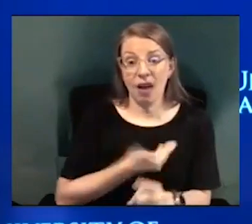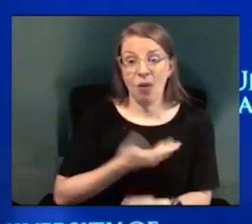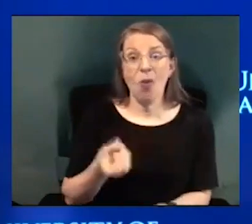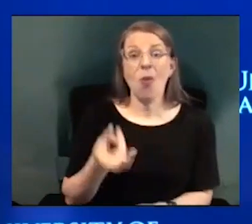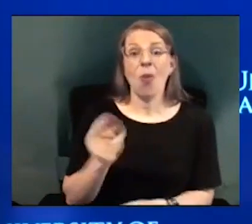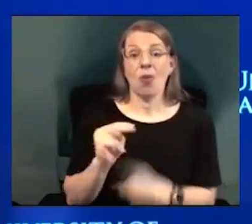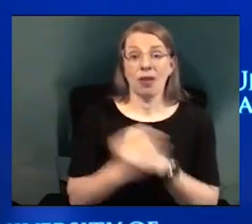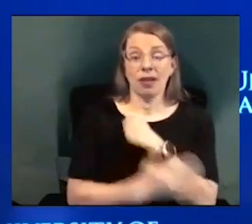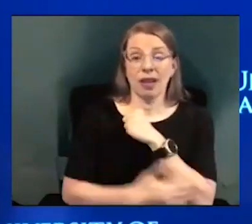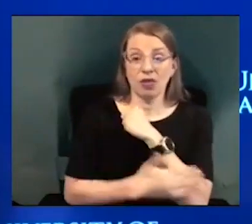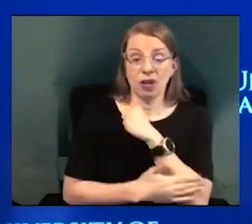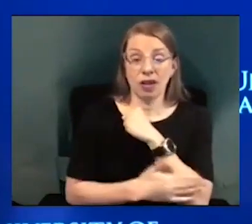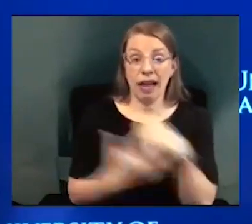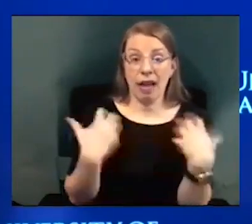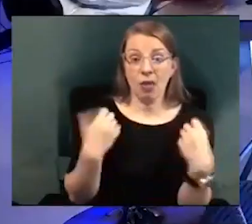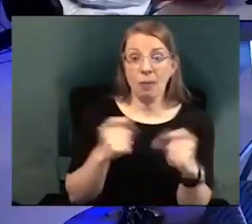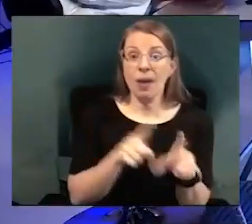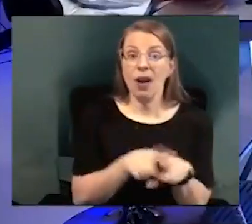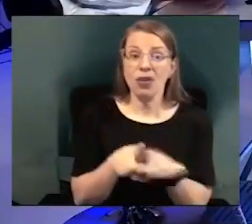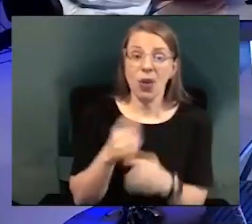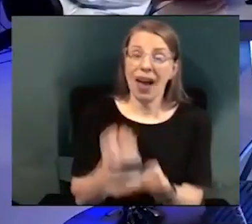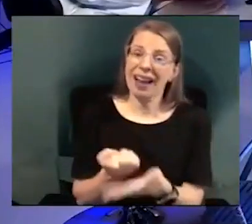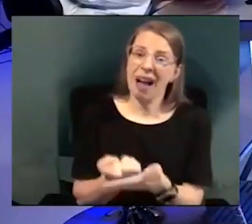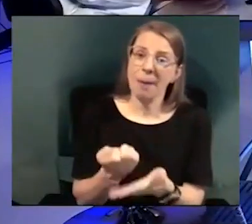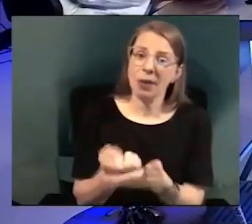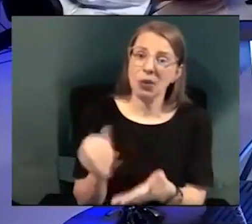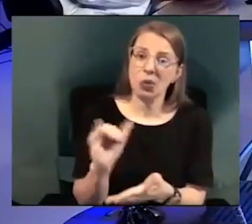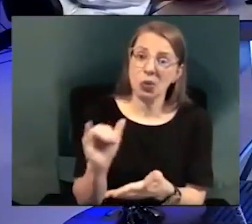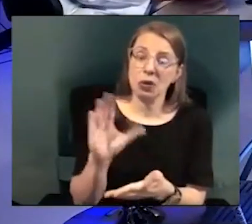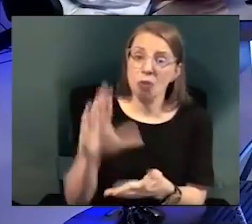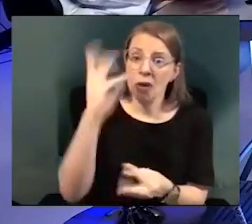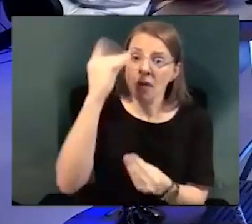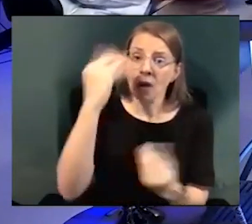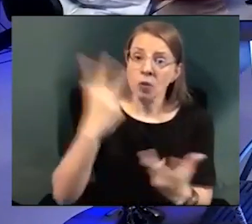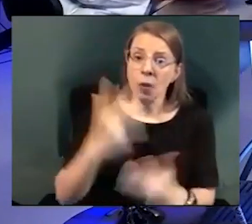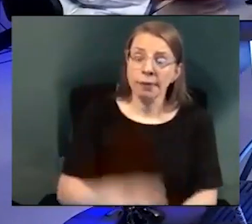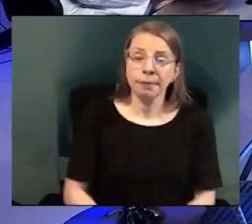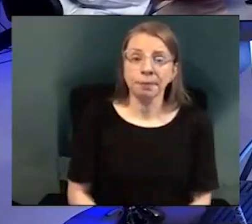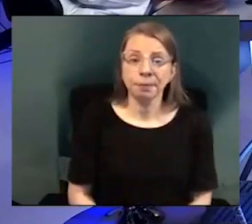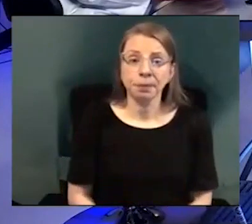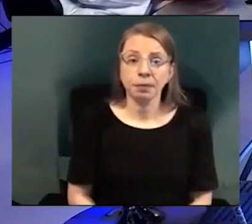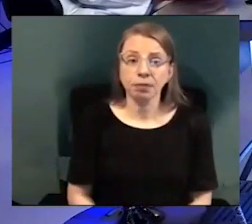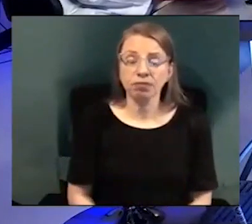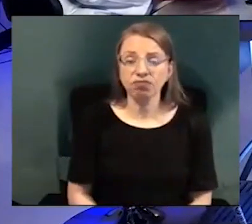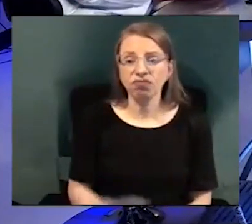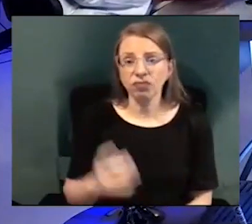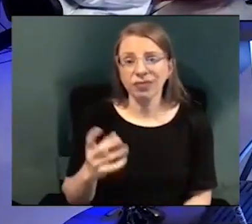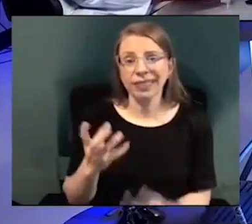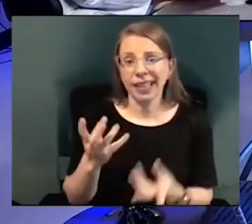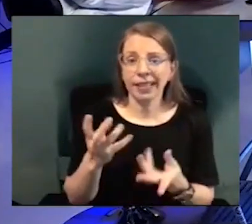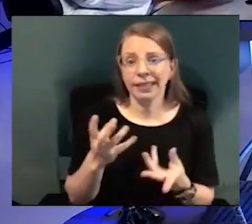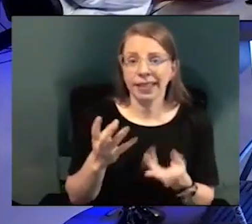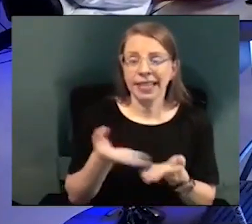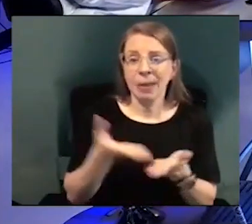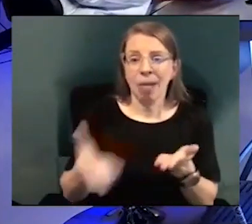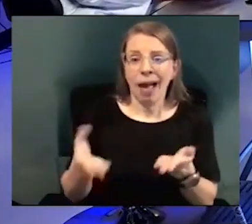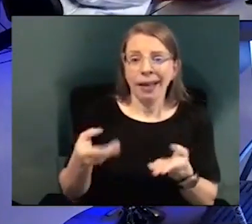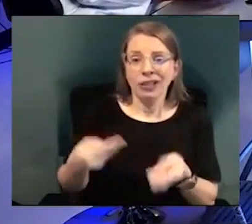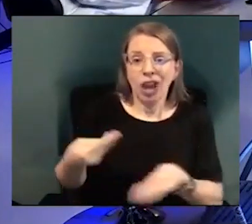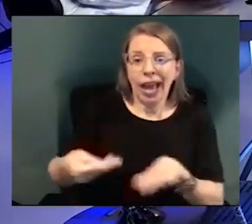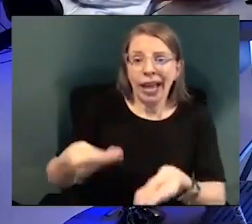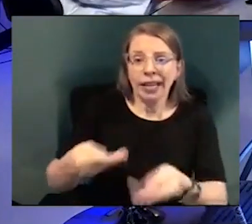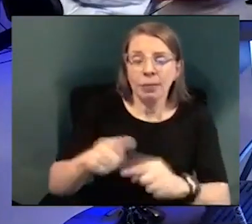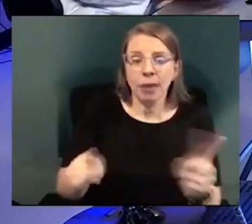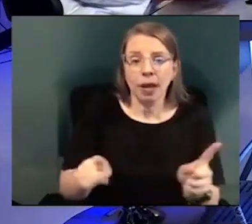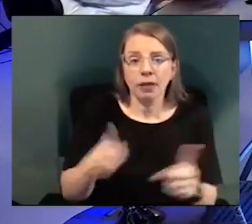standpoint, economically too. Do you have thoughts about that? Because I know that not necessarily supply chain, but do you have more exposure to that part of the world than I do?